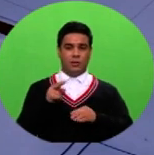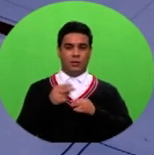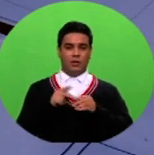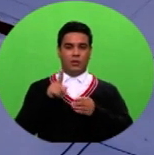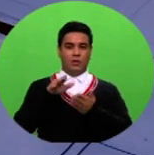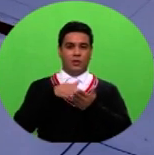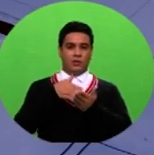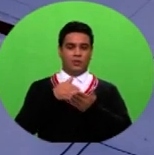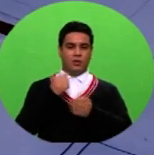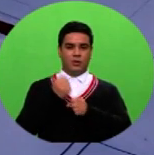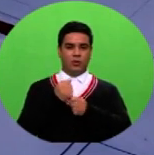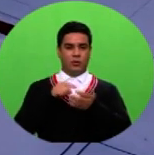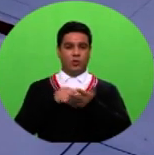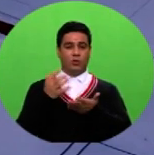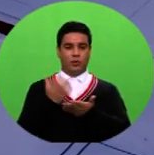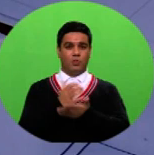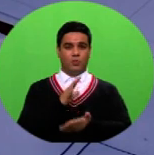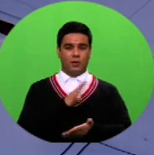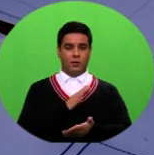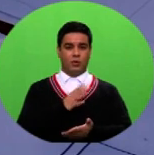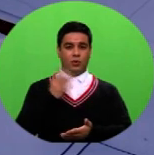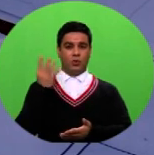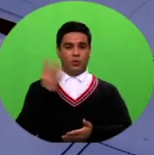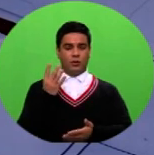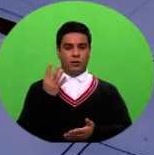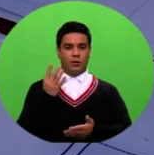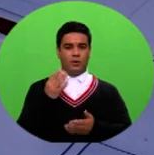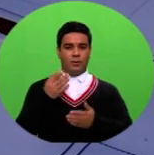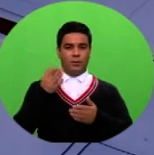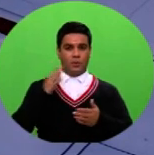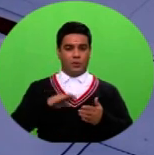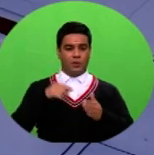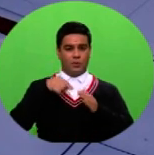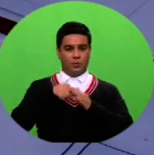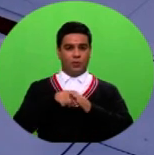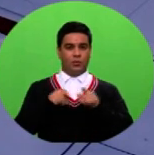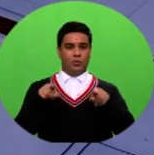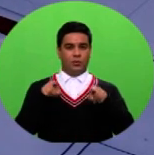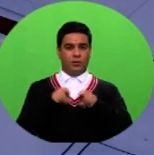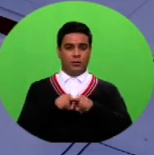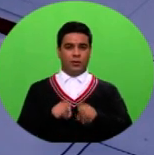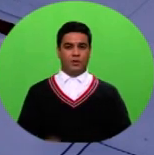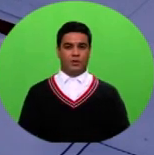yelimlaydigan joyimizni chiqarib oldik. Endi 4-chisiga ham pastki qismdan xuddi shunaqa